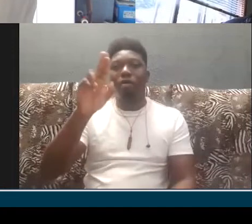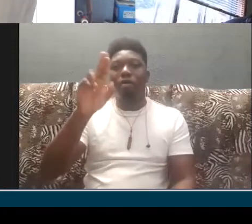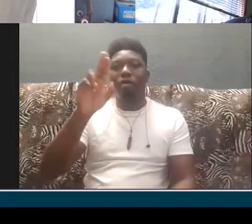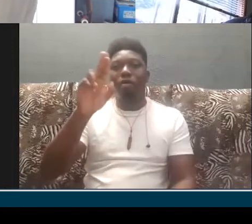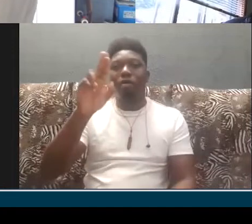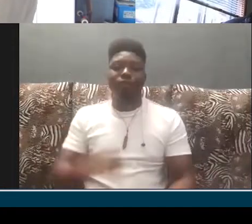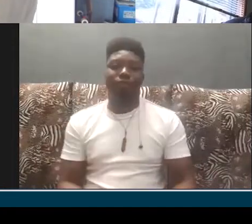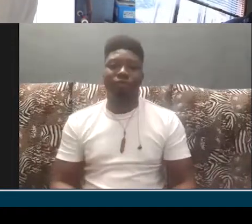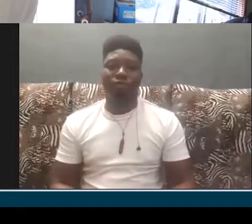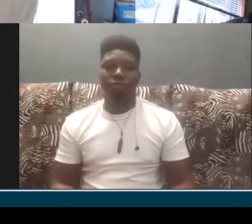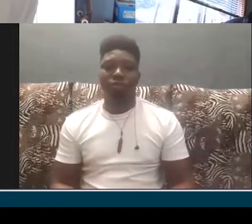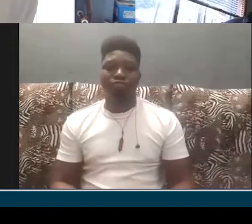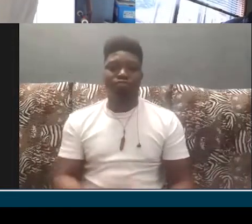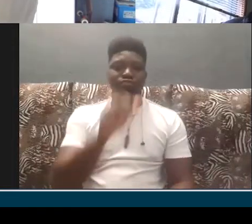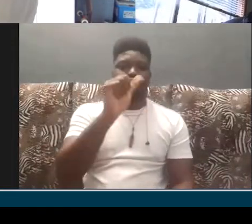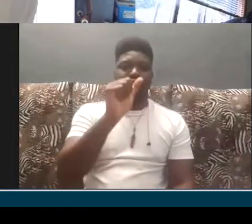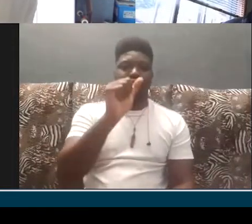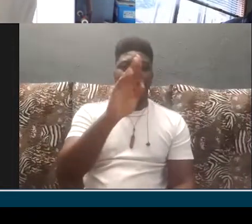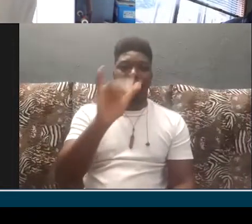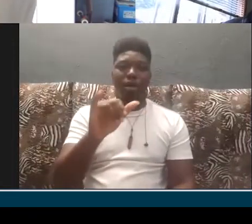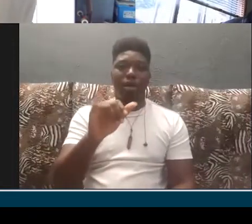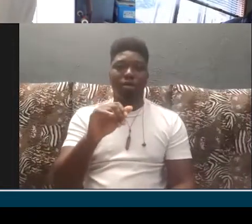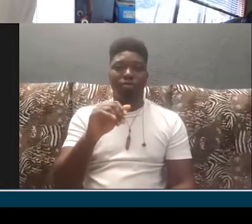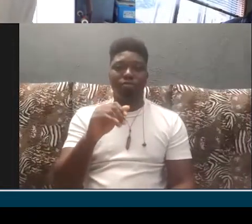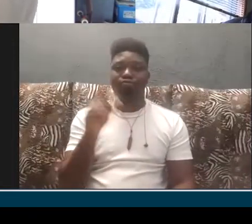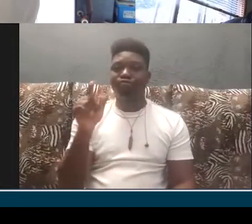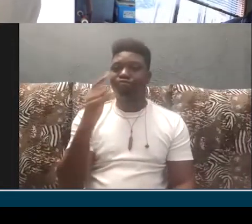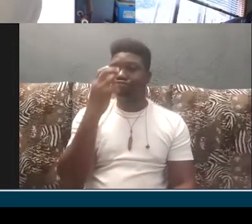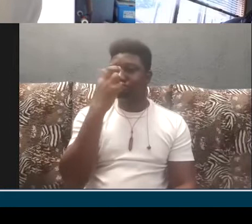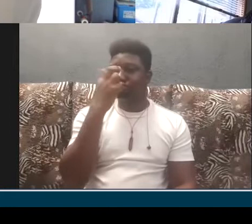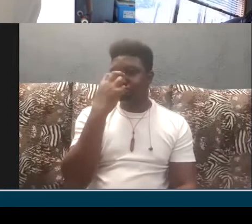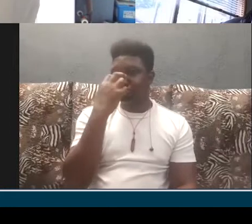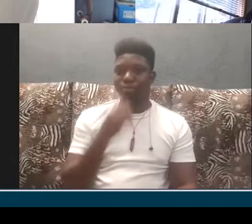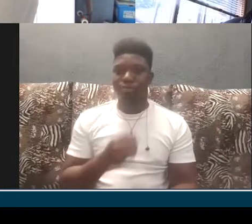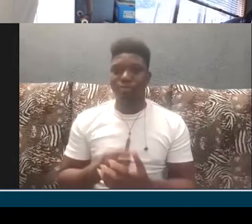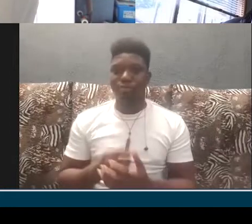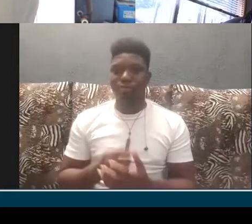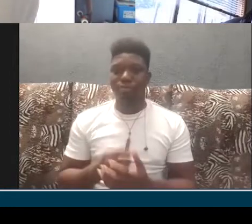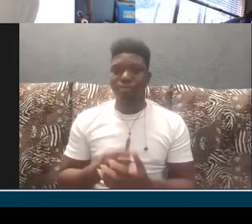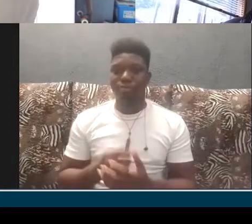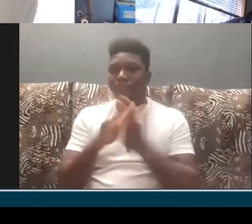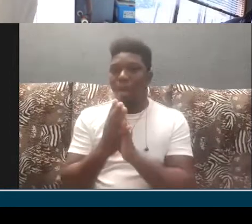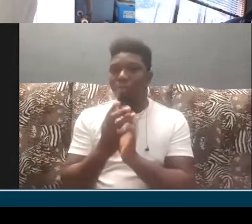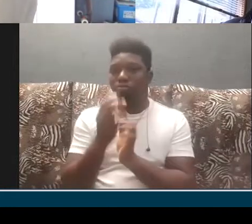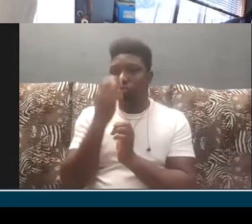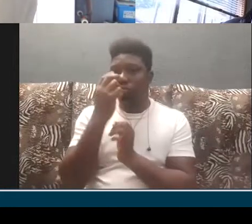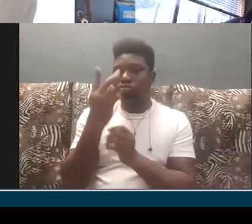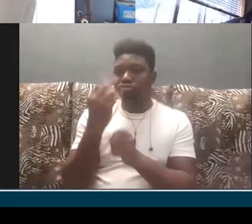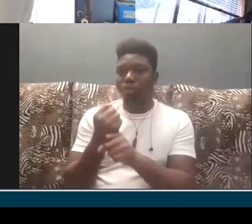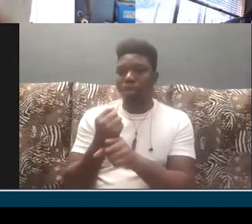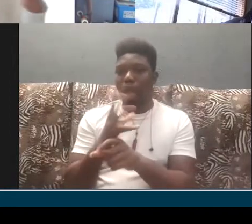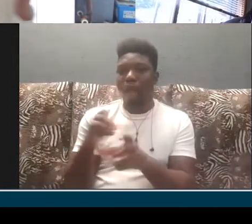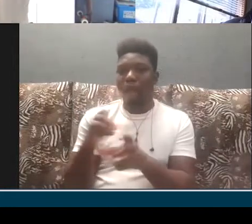is completely blind. And 2 years ago, she became involved in advocating for accessible transportation through Disability